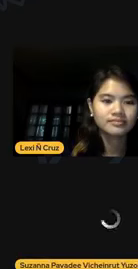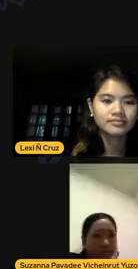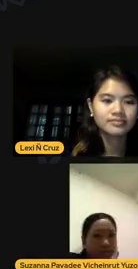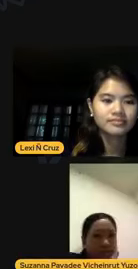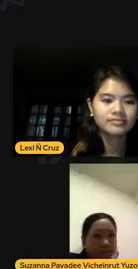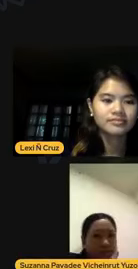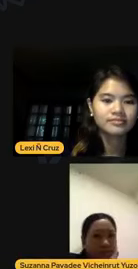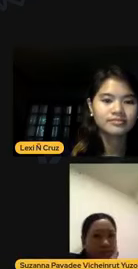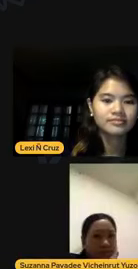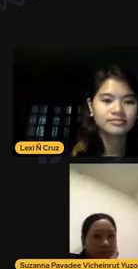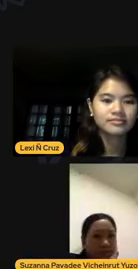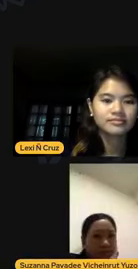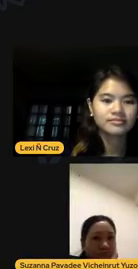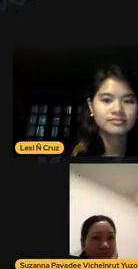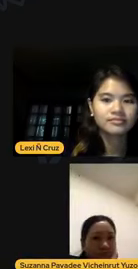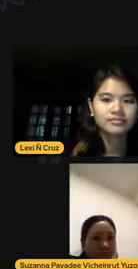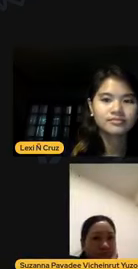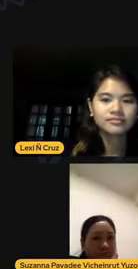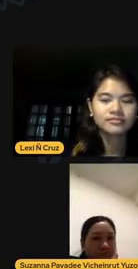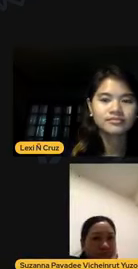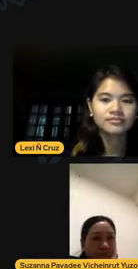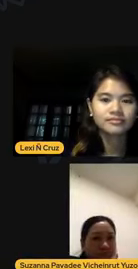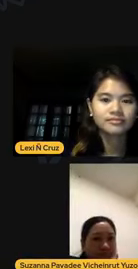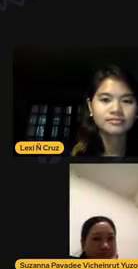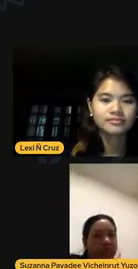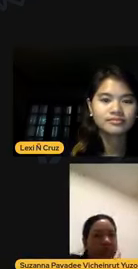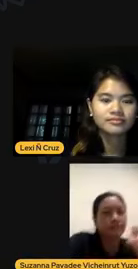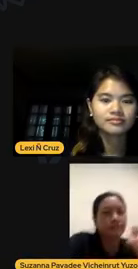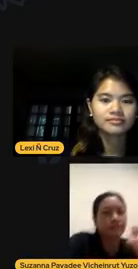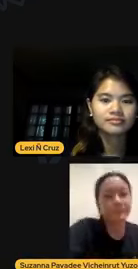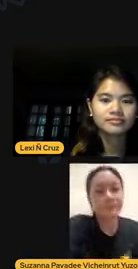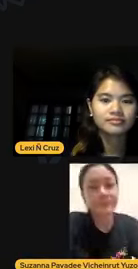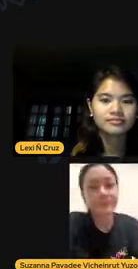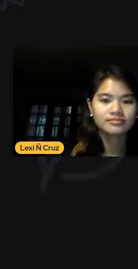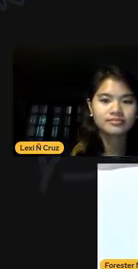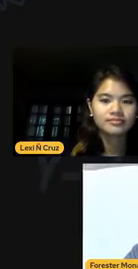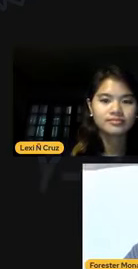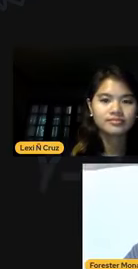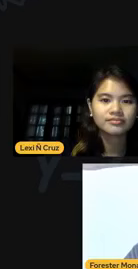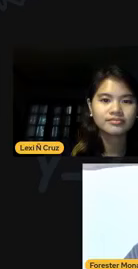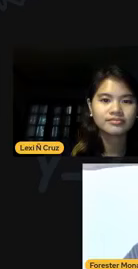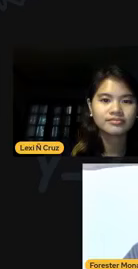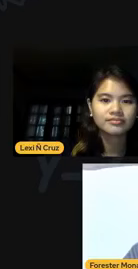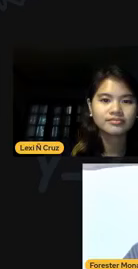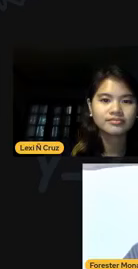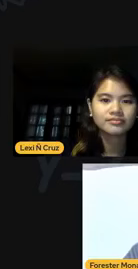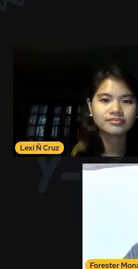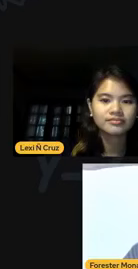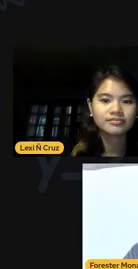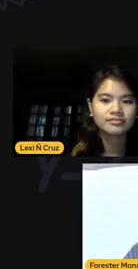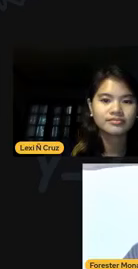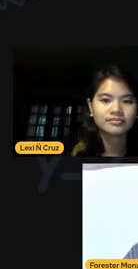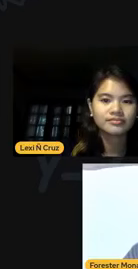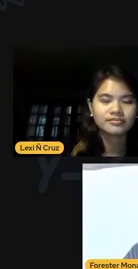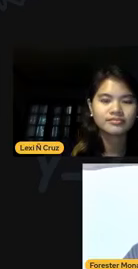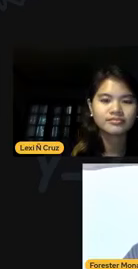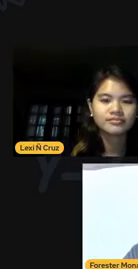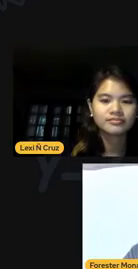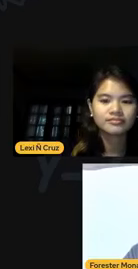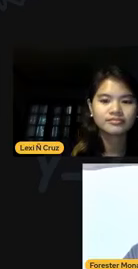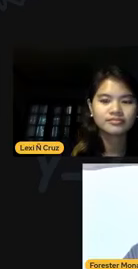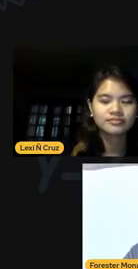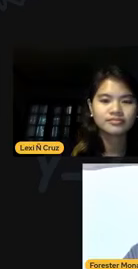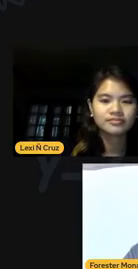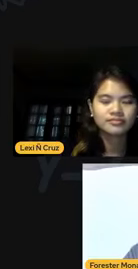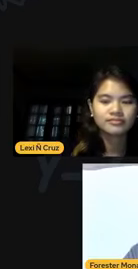Kasi people think na pag sinabing children with disability, pang mayaman lang yun. But